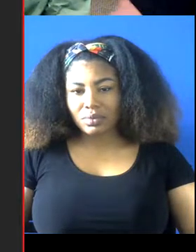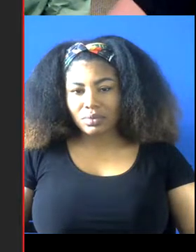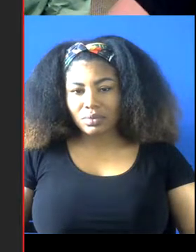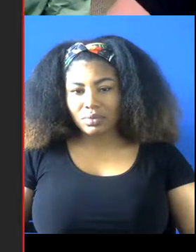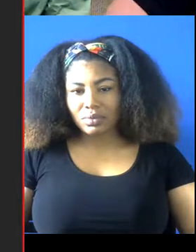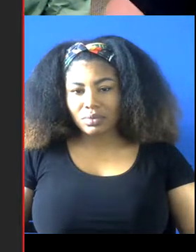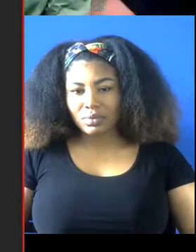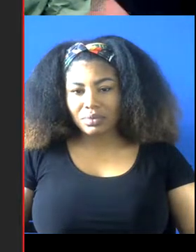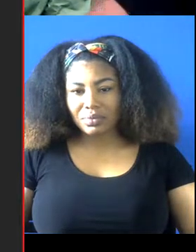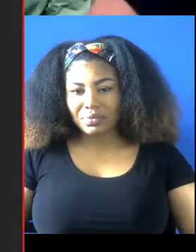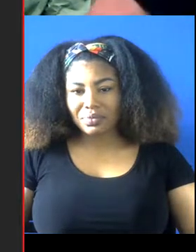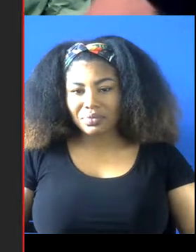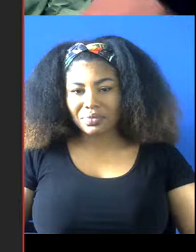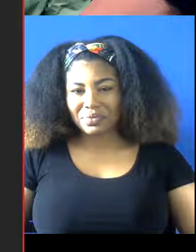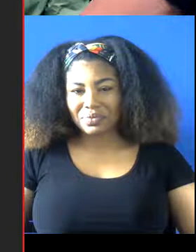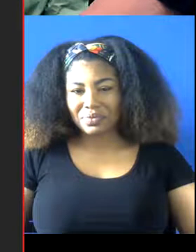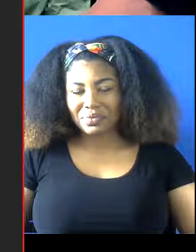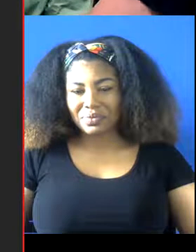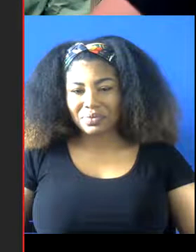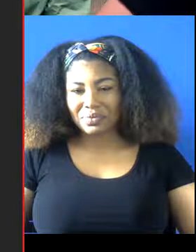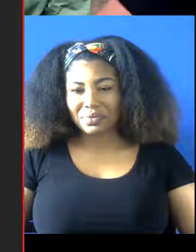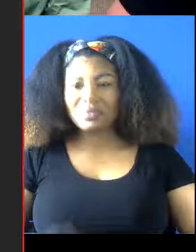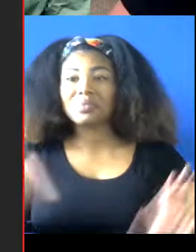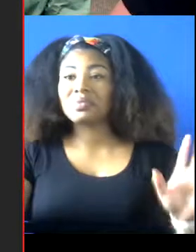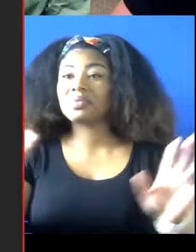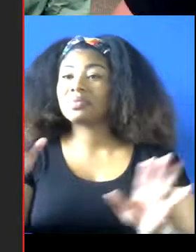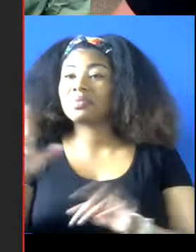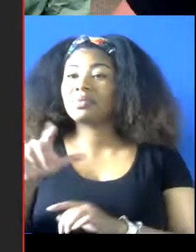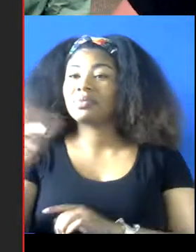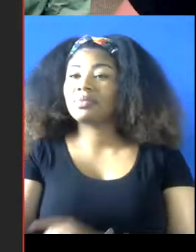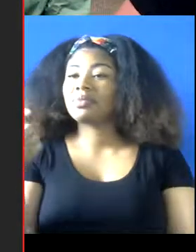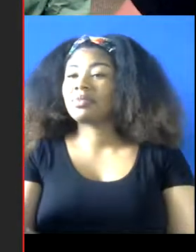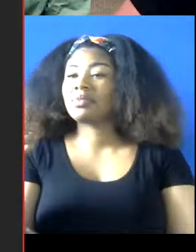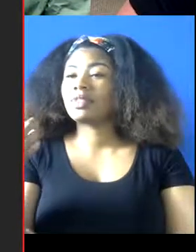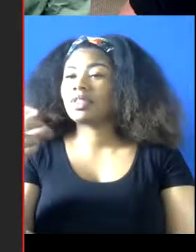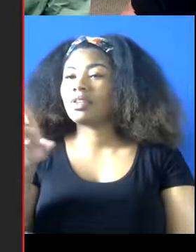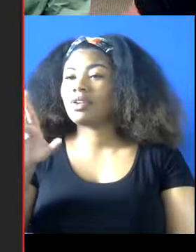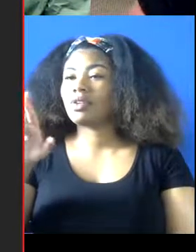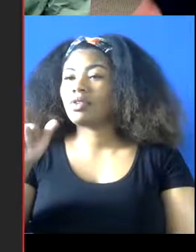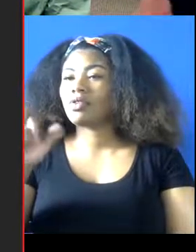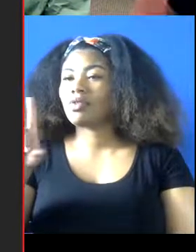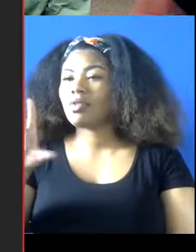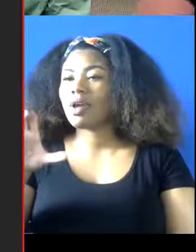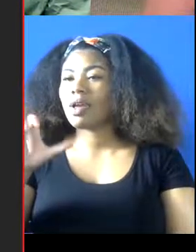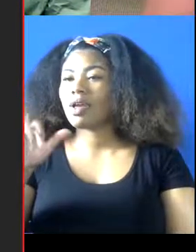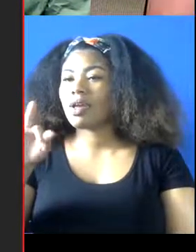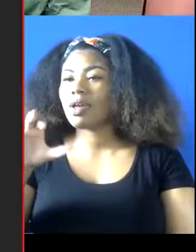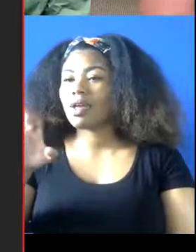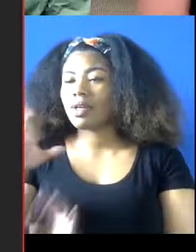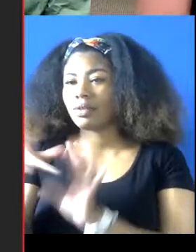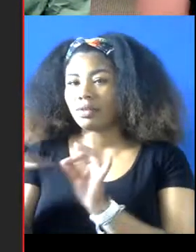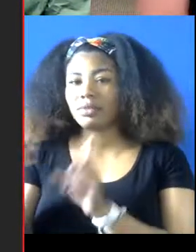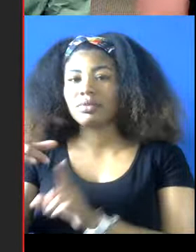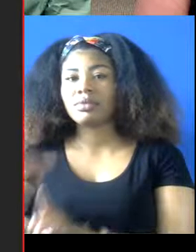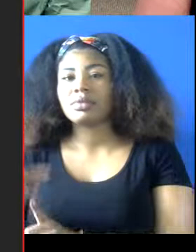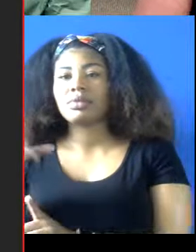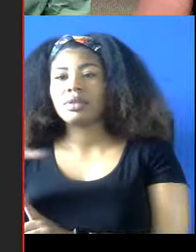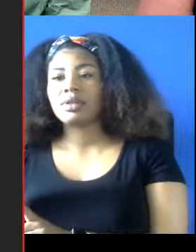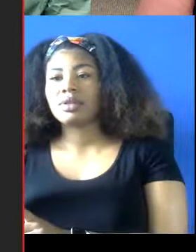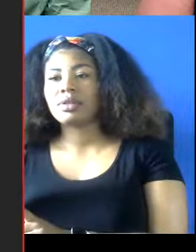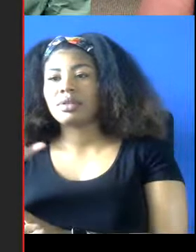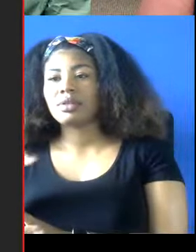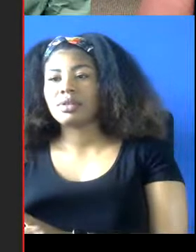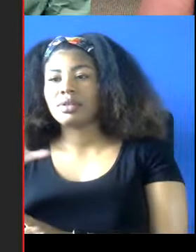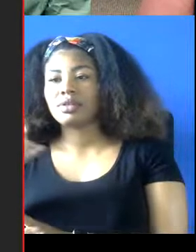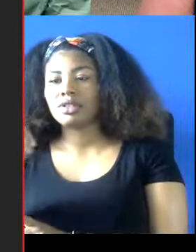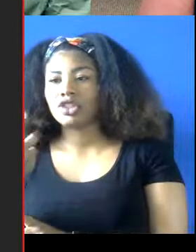This person's chair. Dr. Radcliffe, what do we have in our chat? Kelly Davidson shared that she had just started